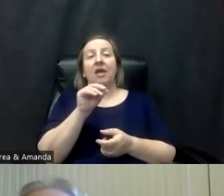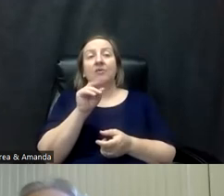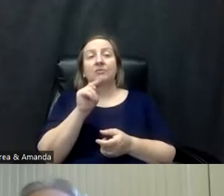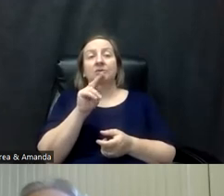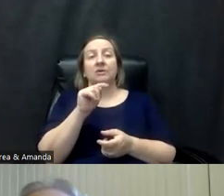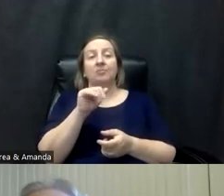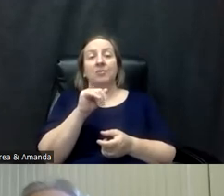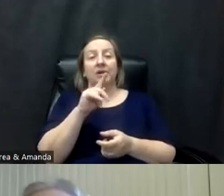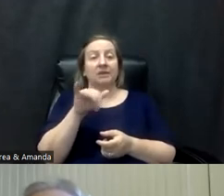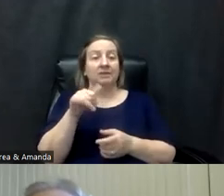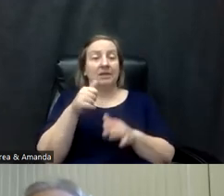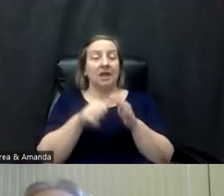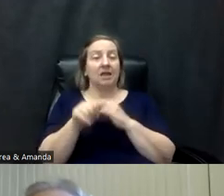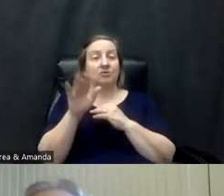under